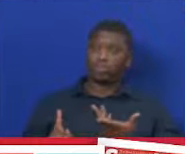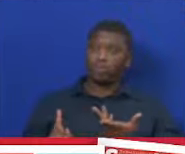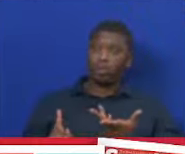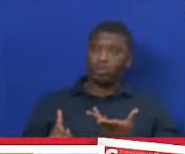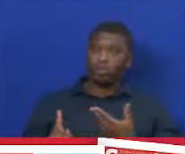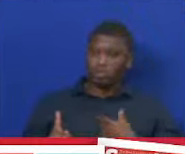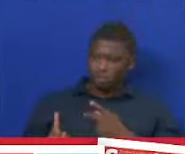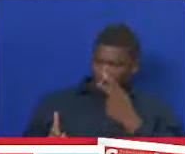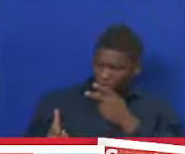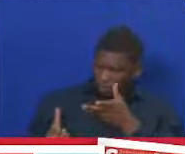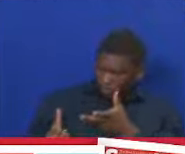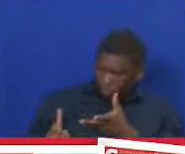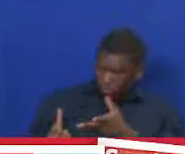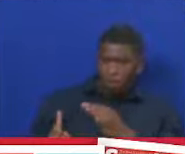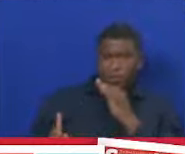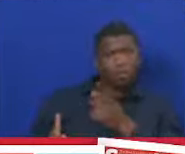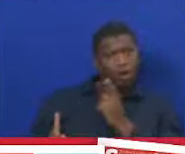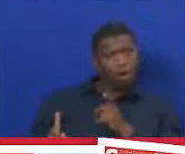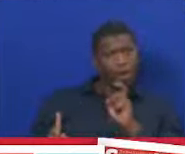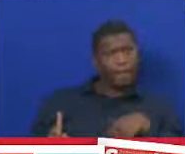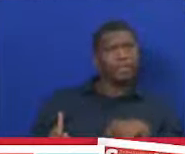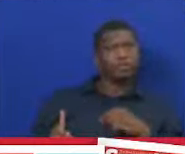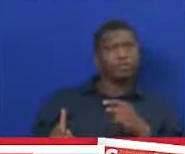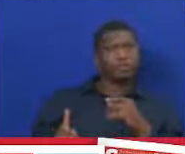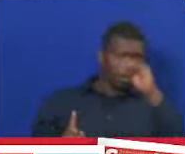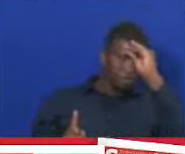enforcement is required.